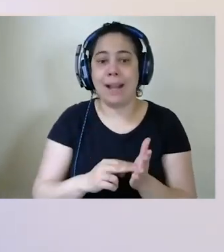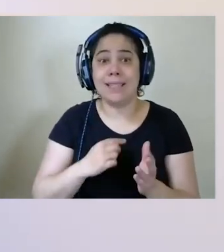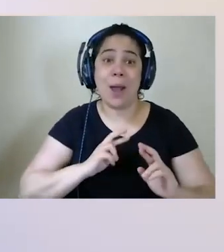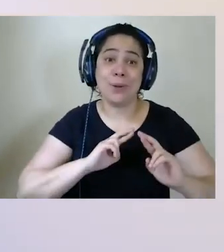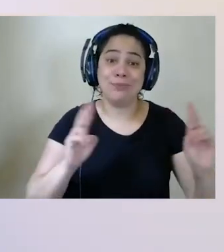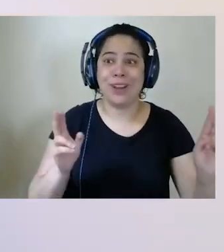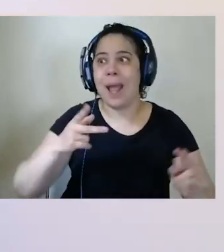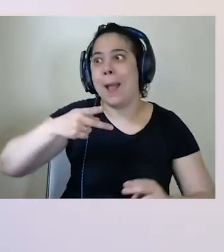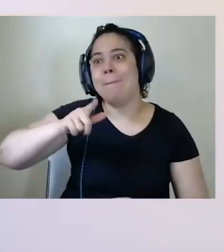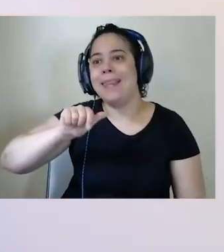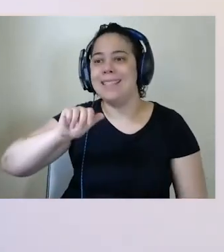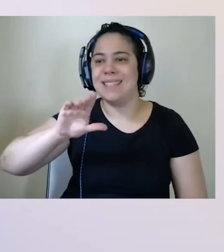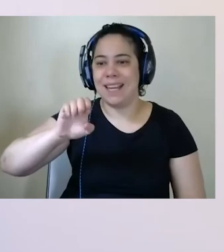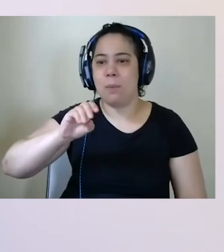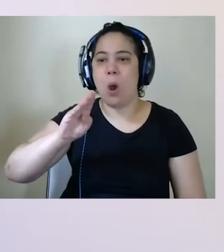a placebo.